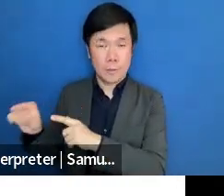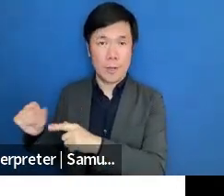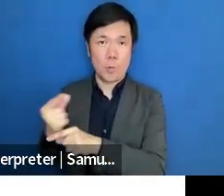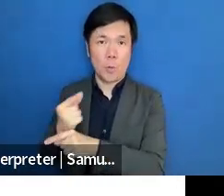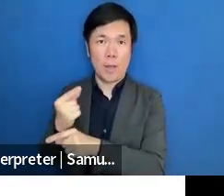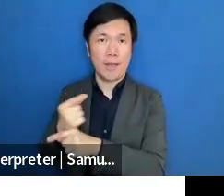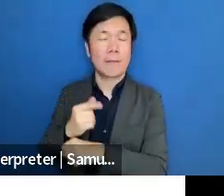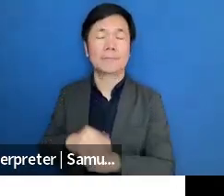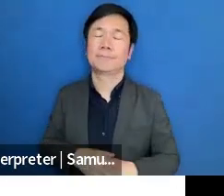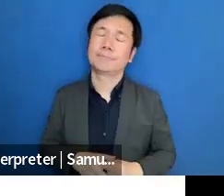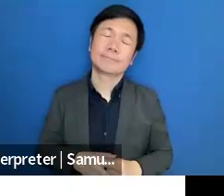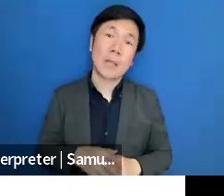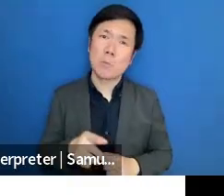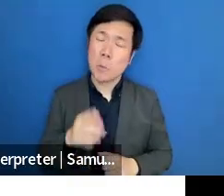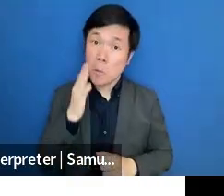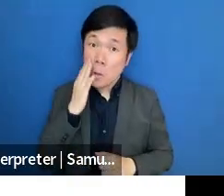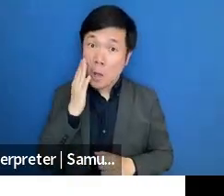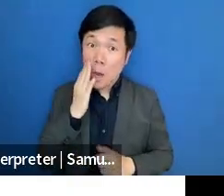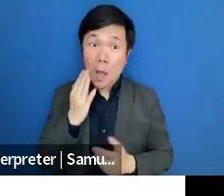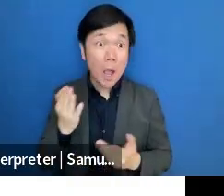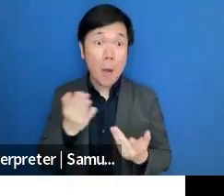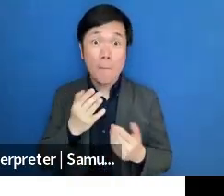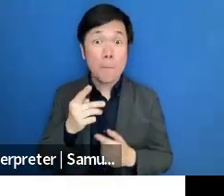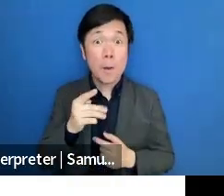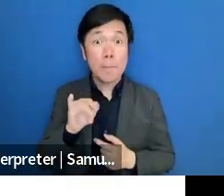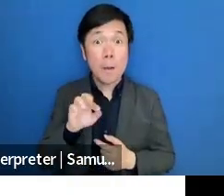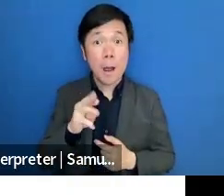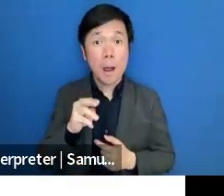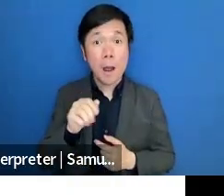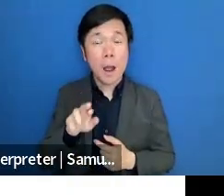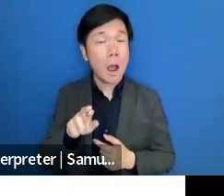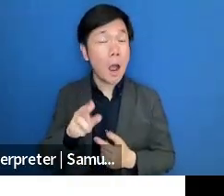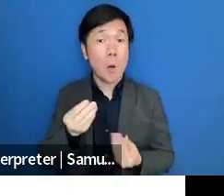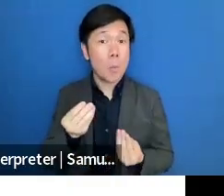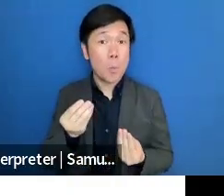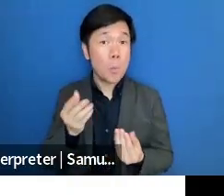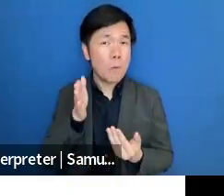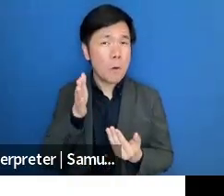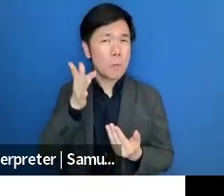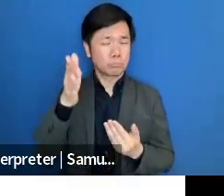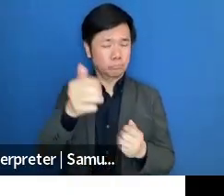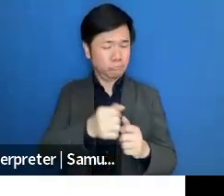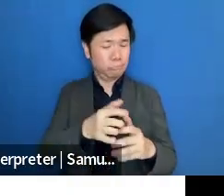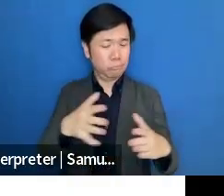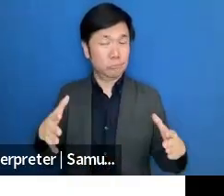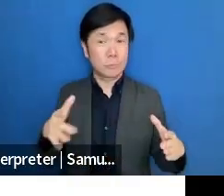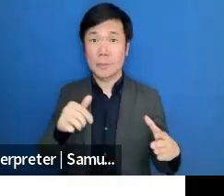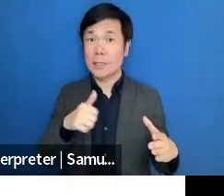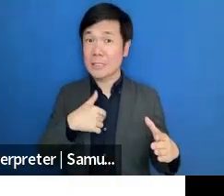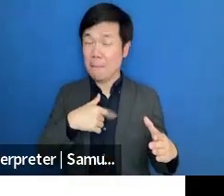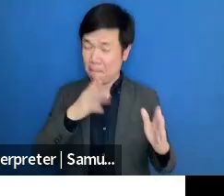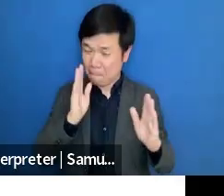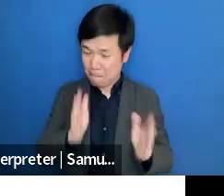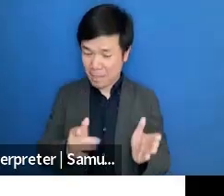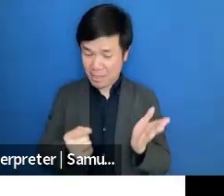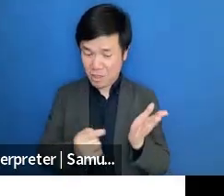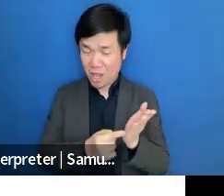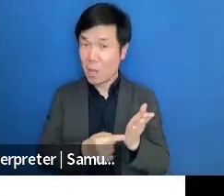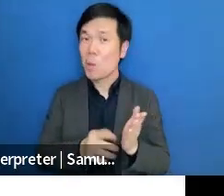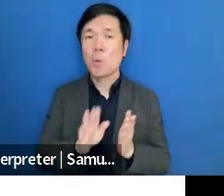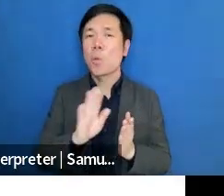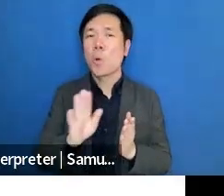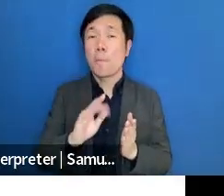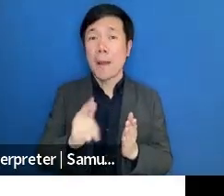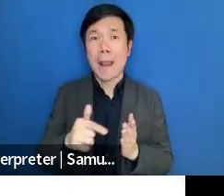be clear about what PMER requires to work. These are not technical requirements. They are enabling conditions that